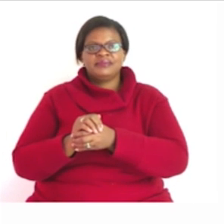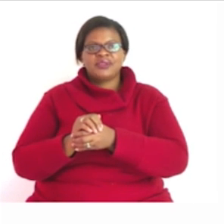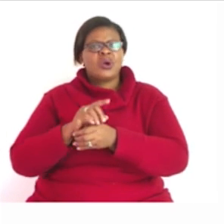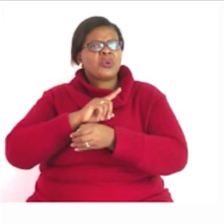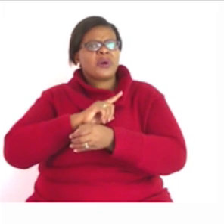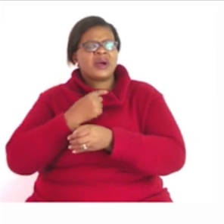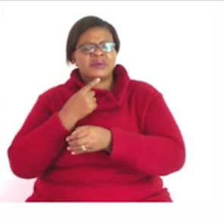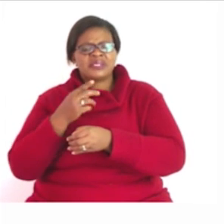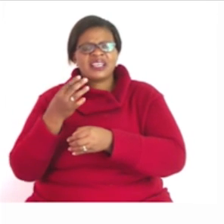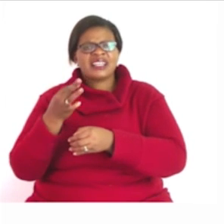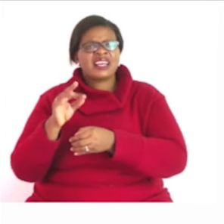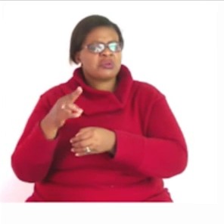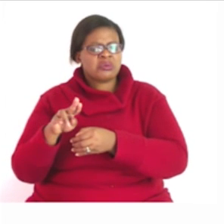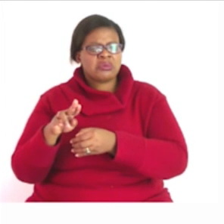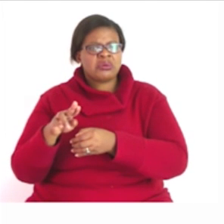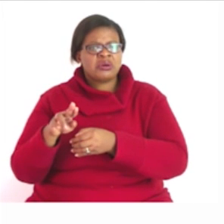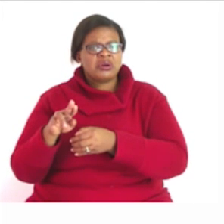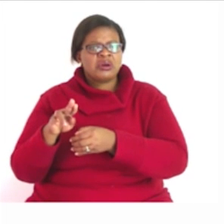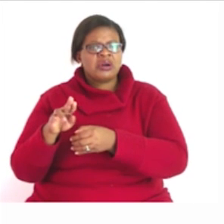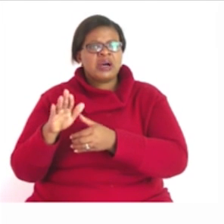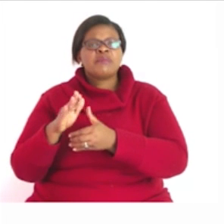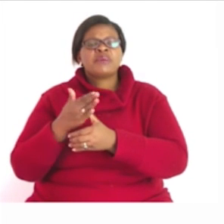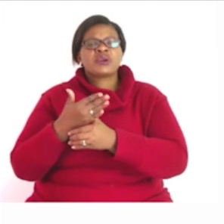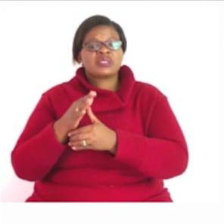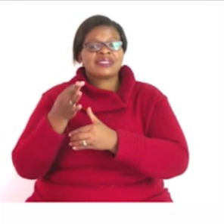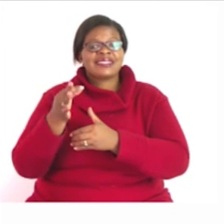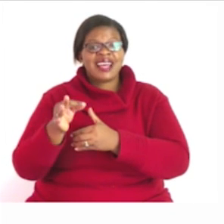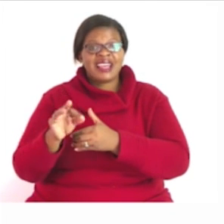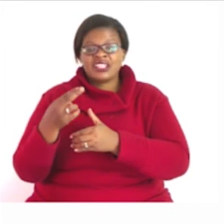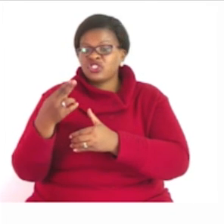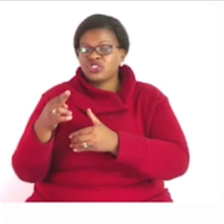Why? Because 9 is not a prime number.